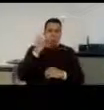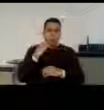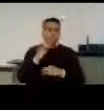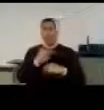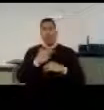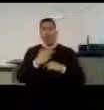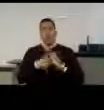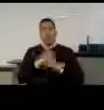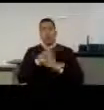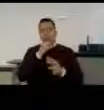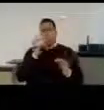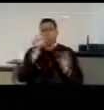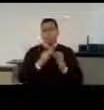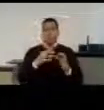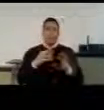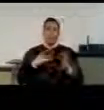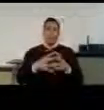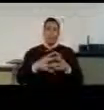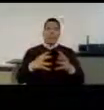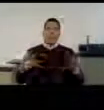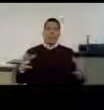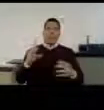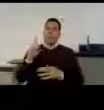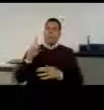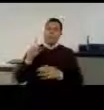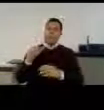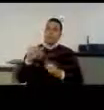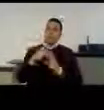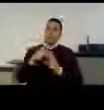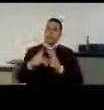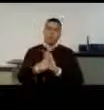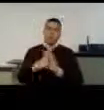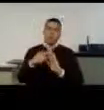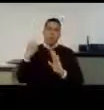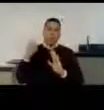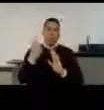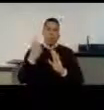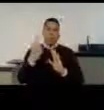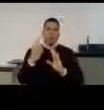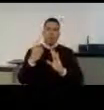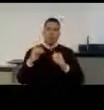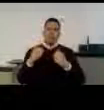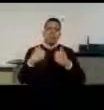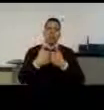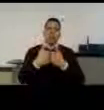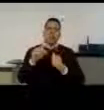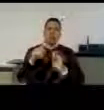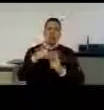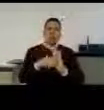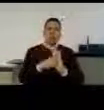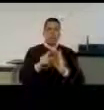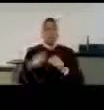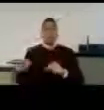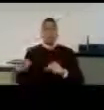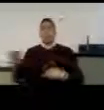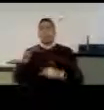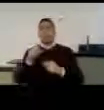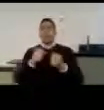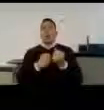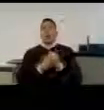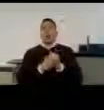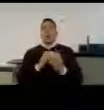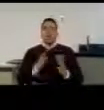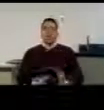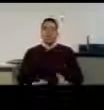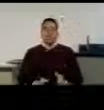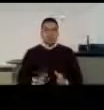our world perfect. We are living in a time where we have a lot of our great disability policies constantly challenged, but you are the